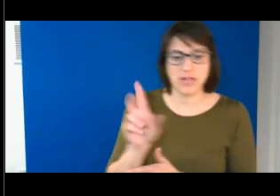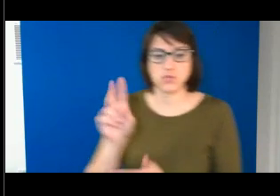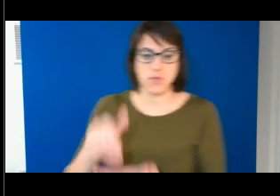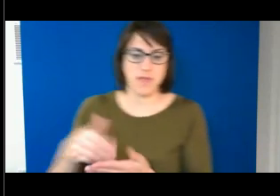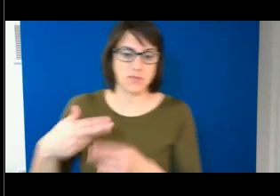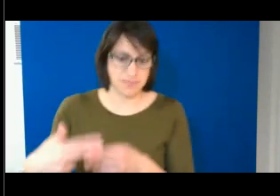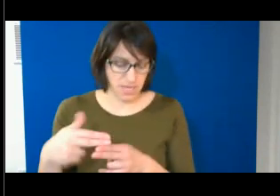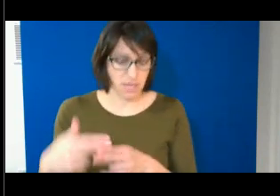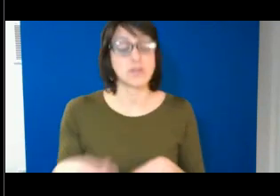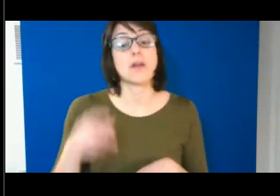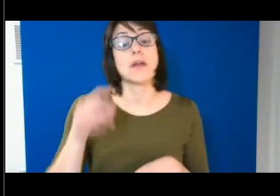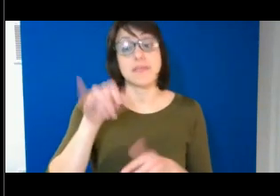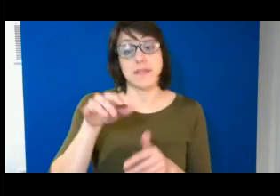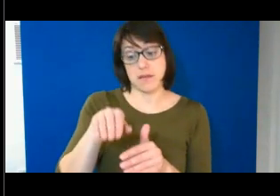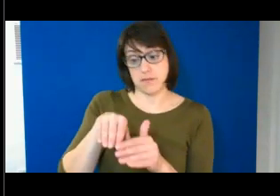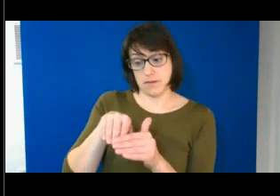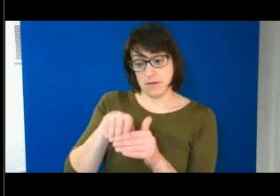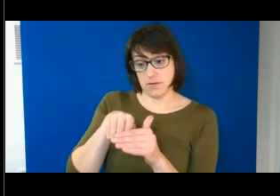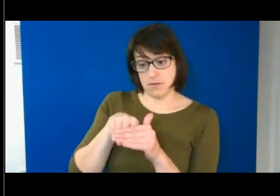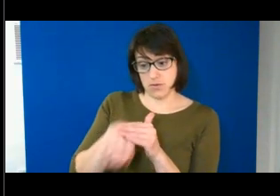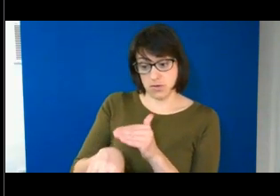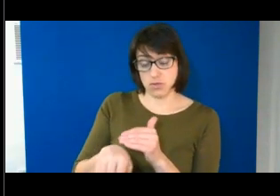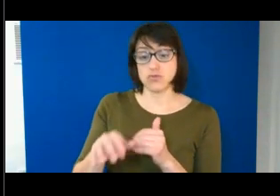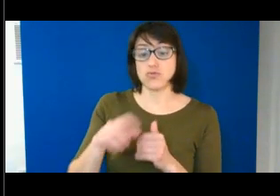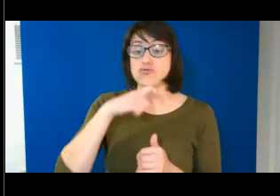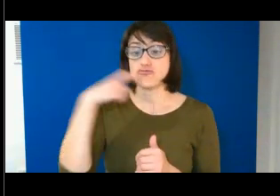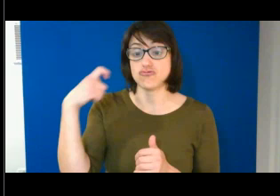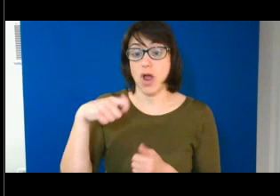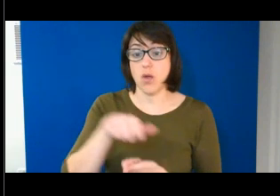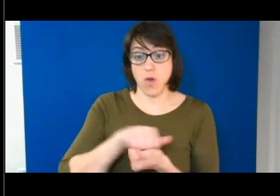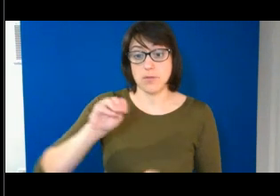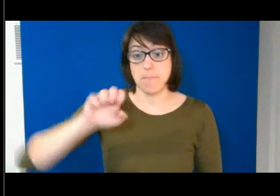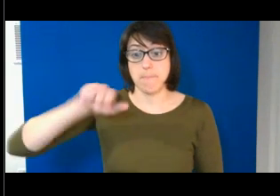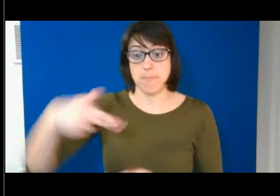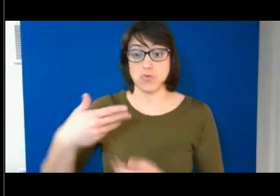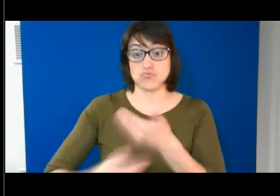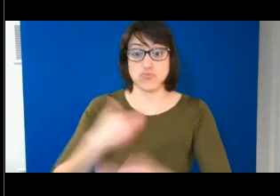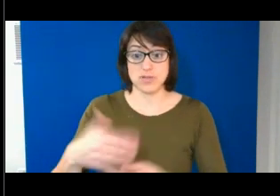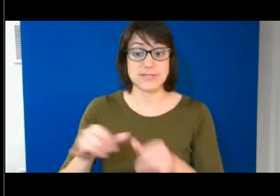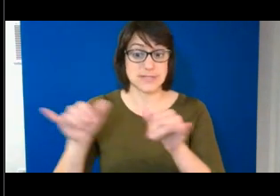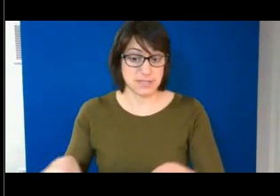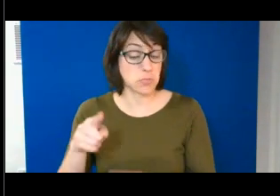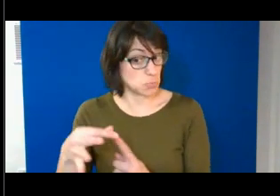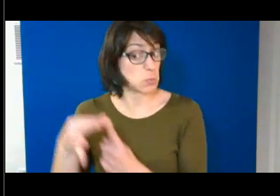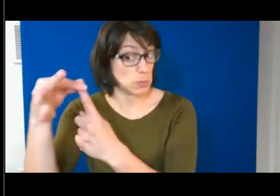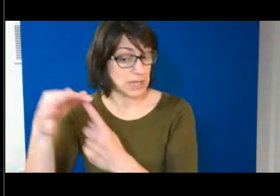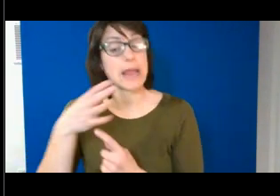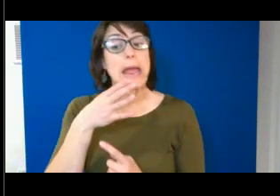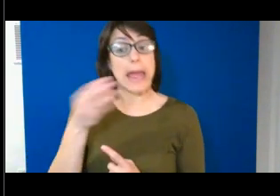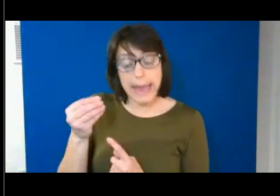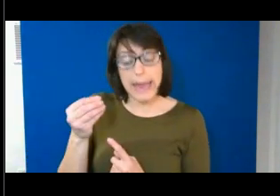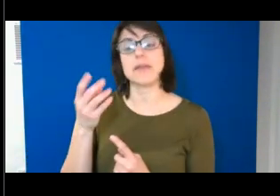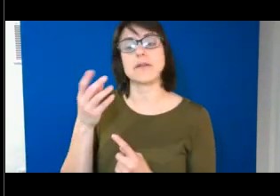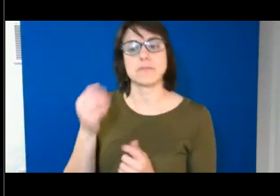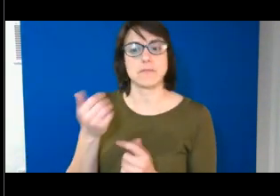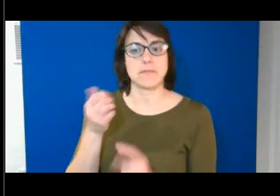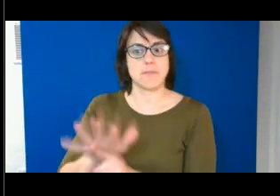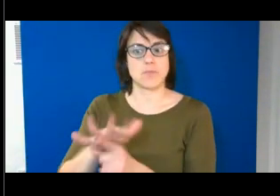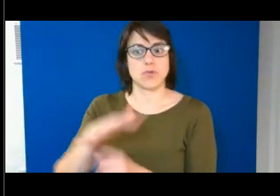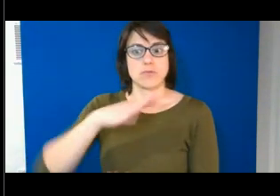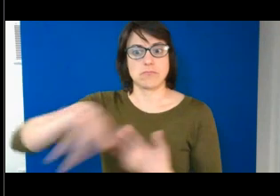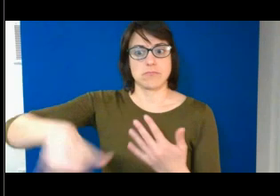wash mulch processing system. Now, this system is very unique and leading globally, mainly because it doesn't use any water. It's a